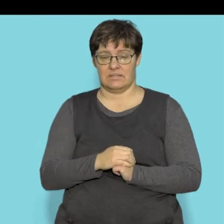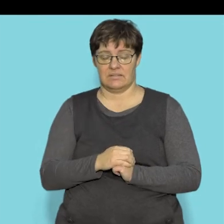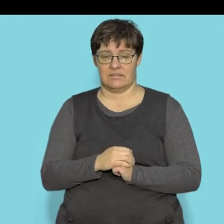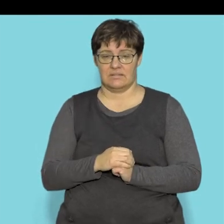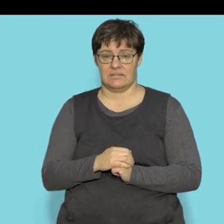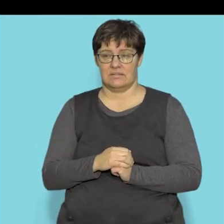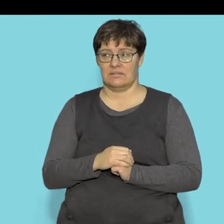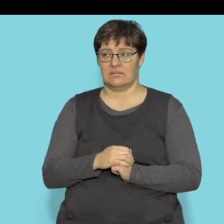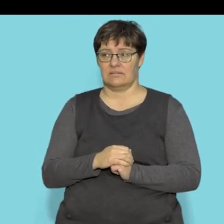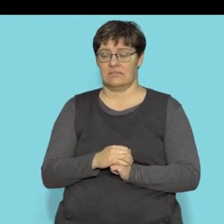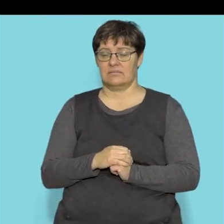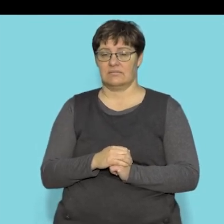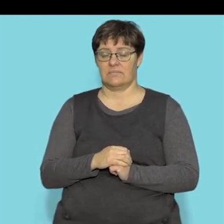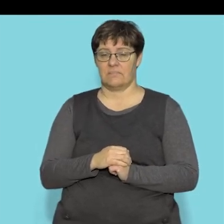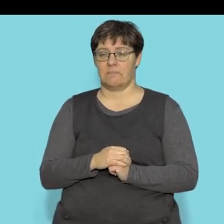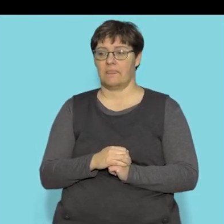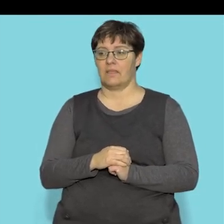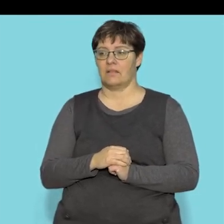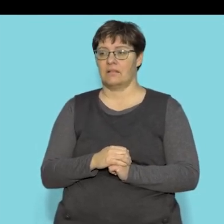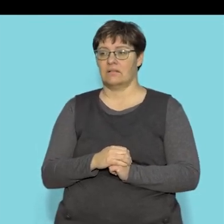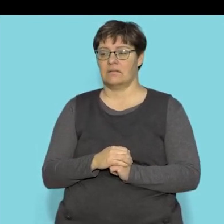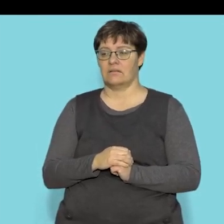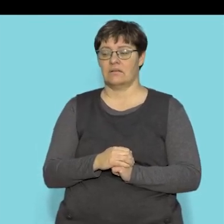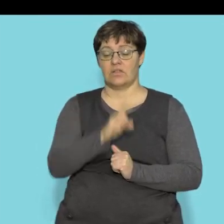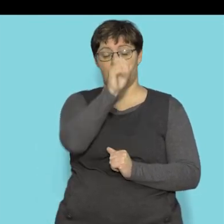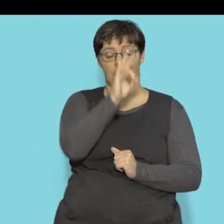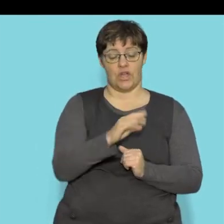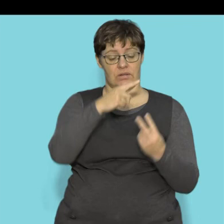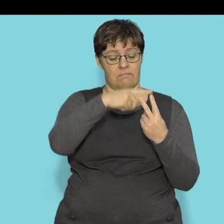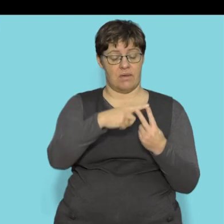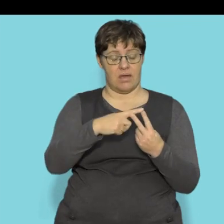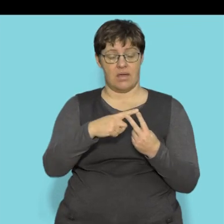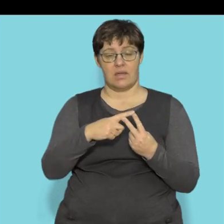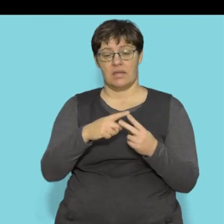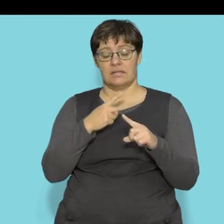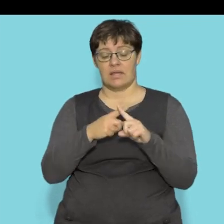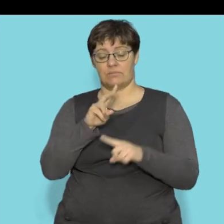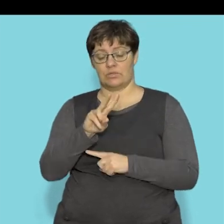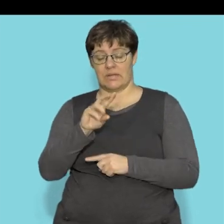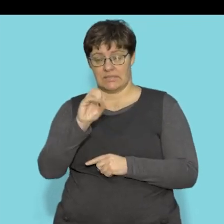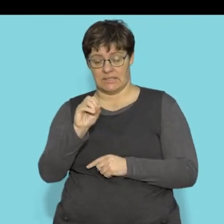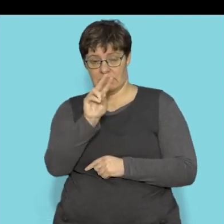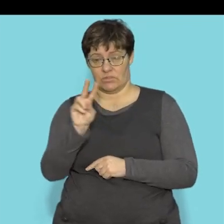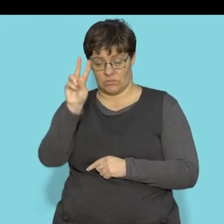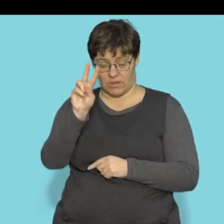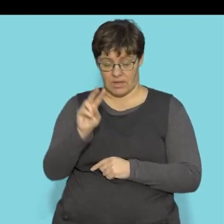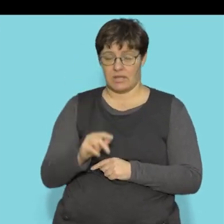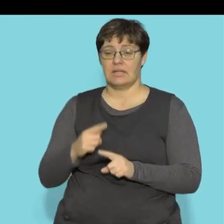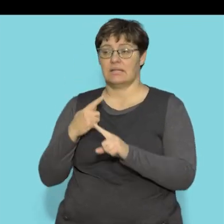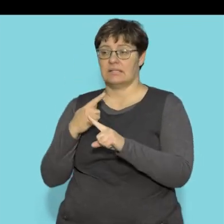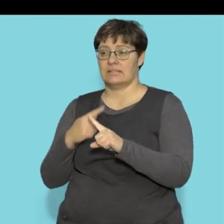So my radius will be 20 millimeters. So it's going to be 1/3 pi times 20